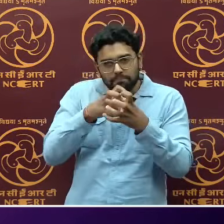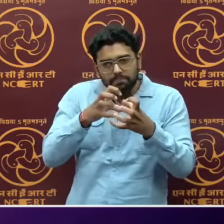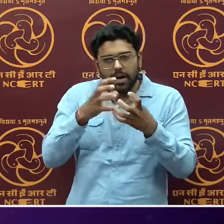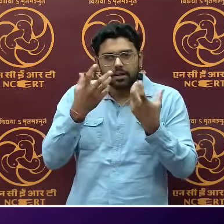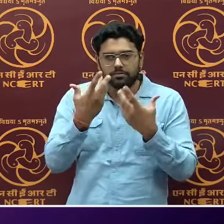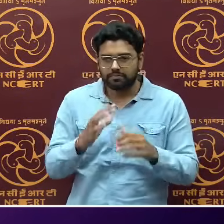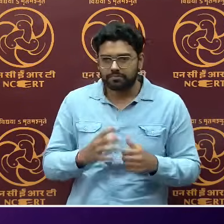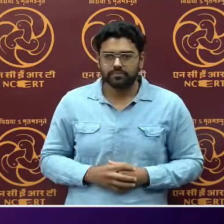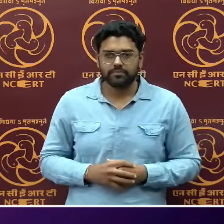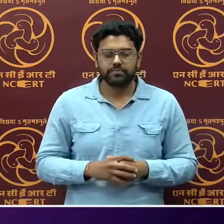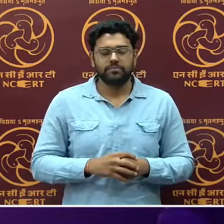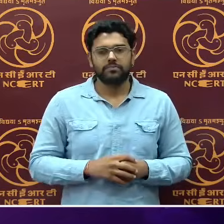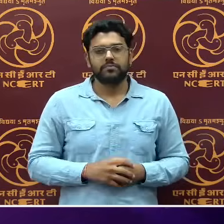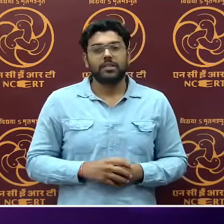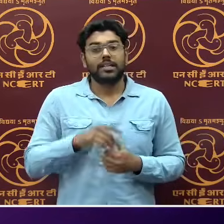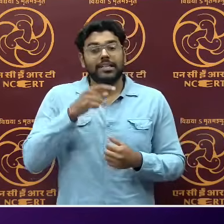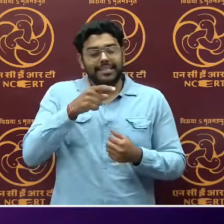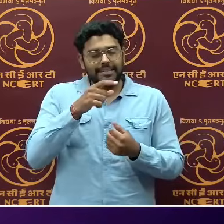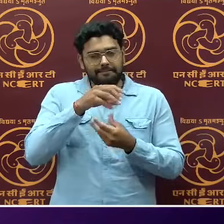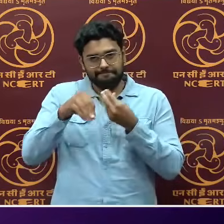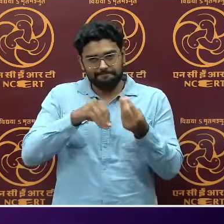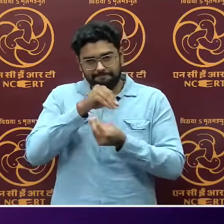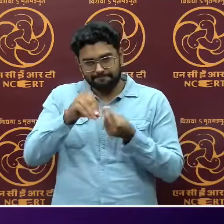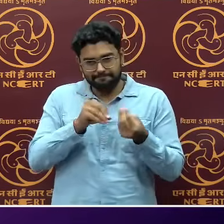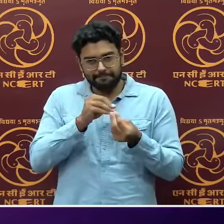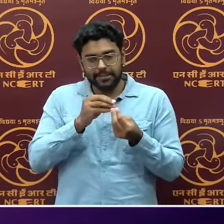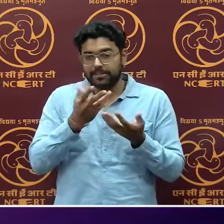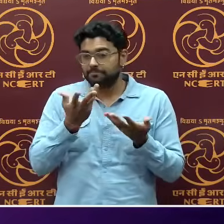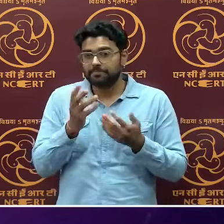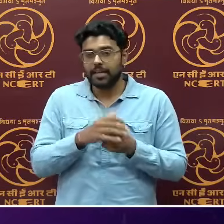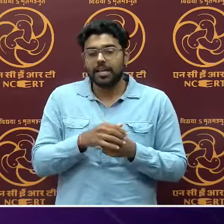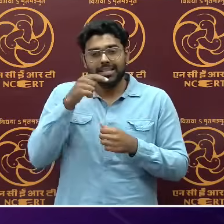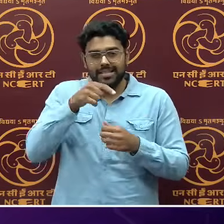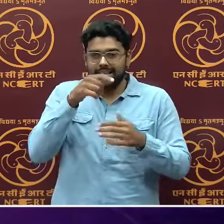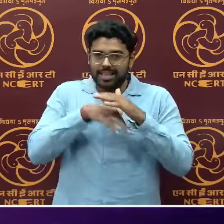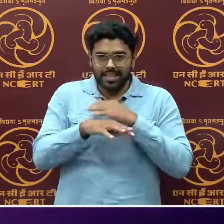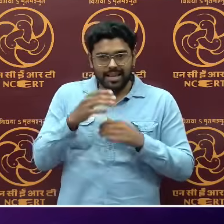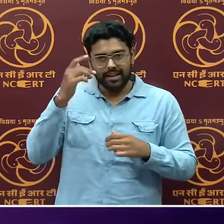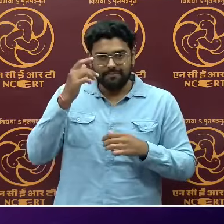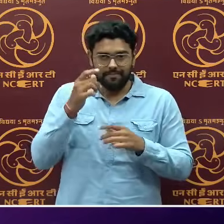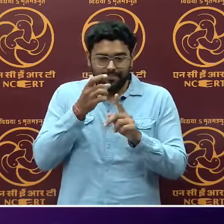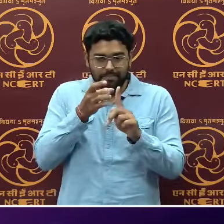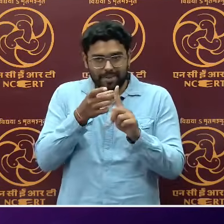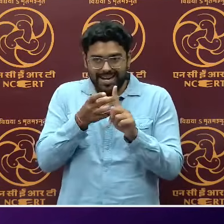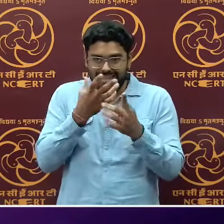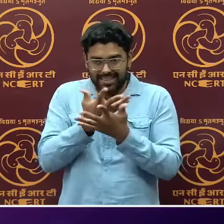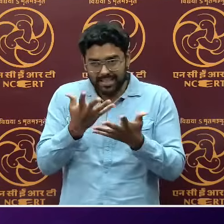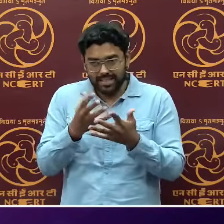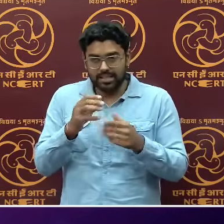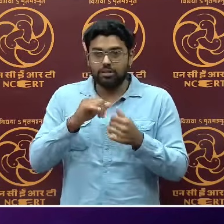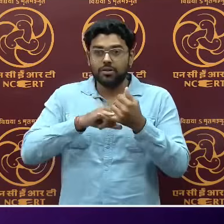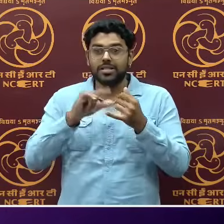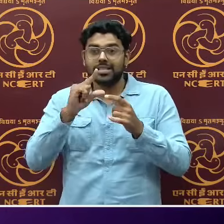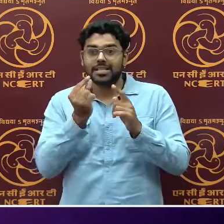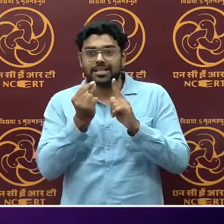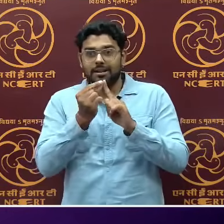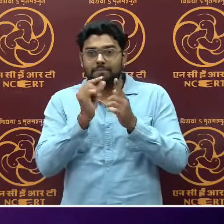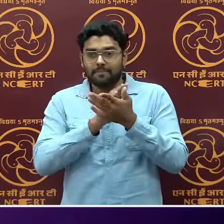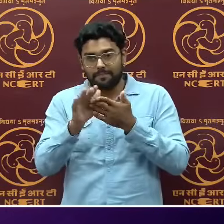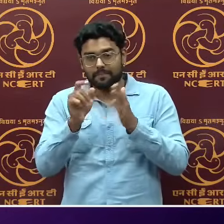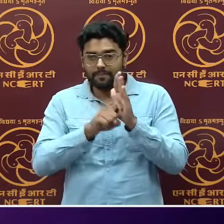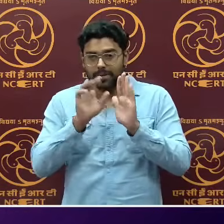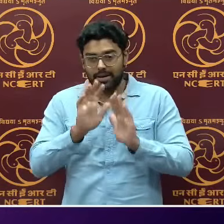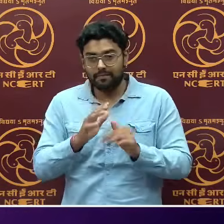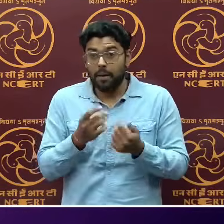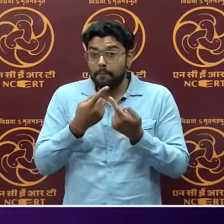it. Yes. So this mixture has iron particles and sulfur particles present in it, but